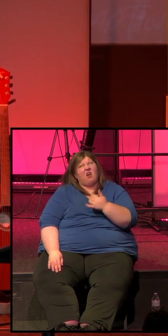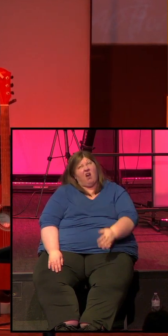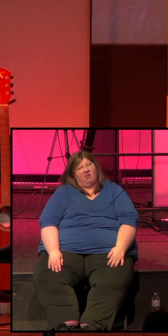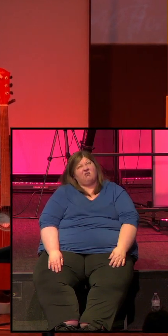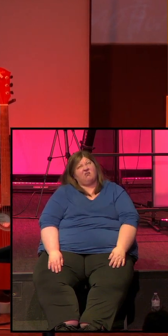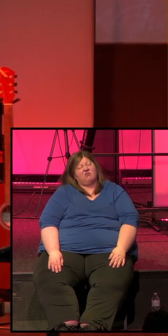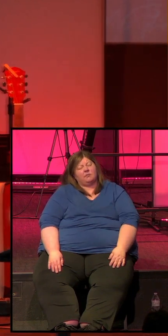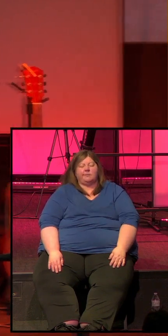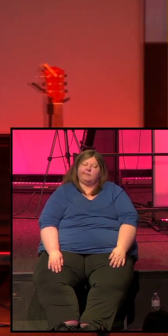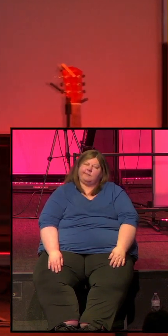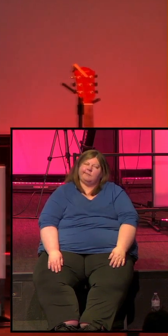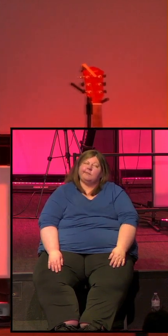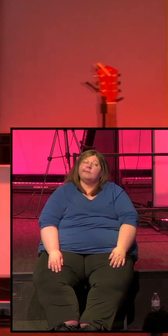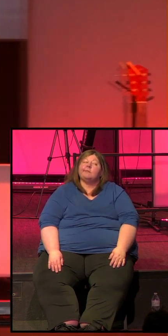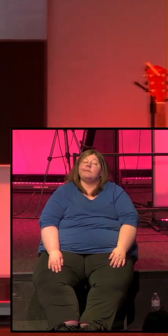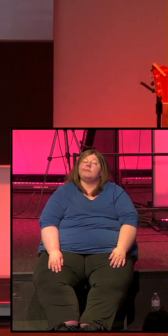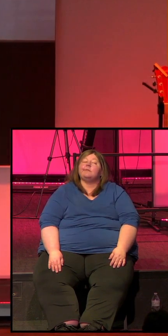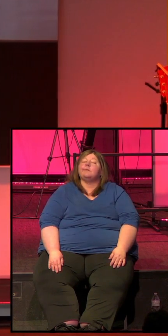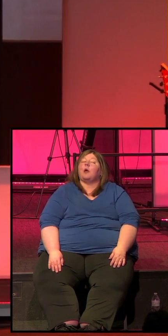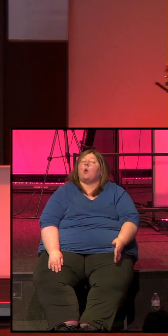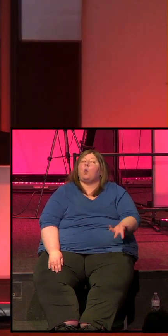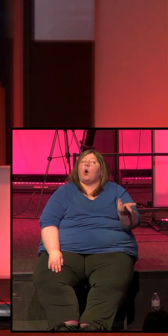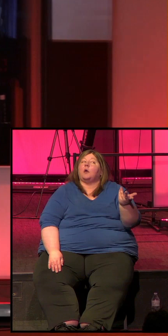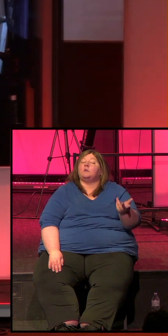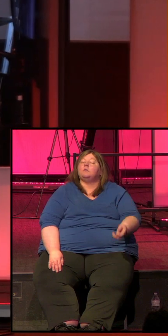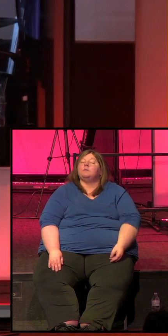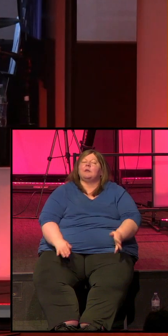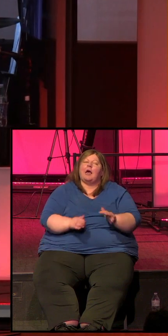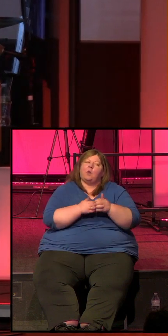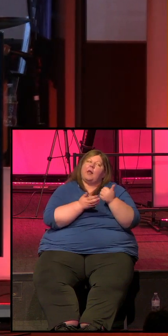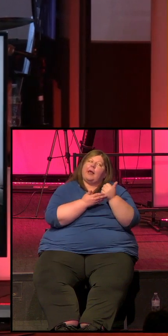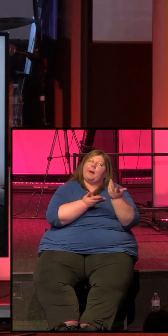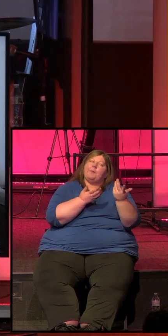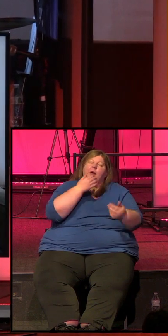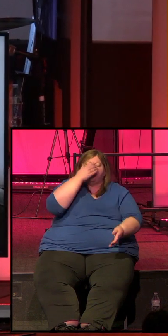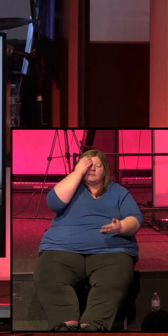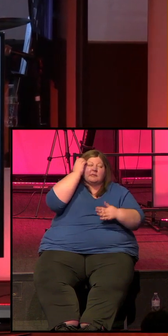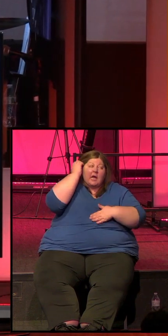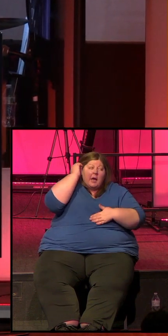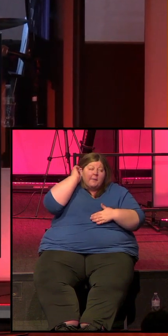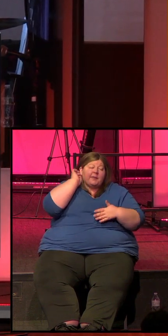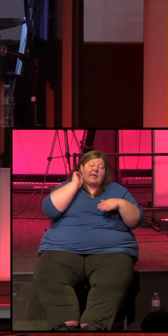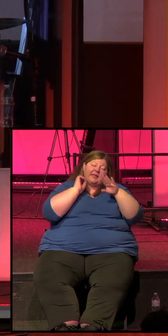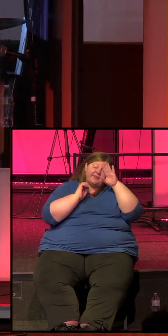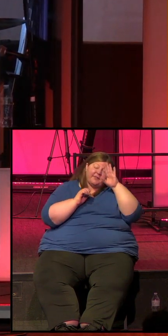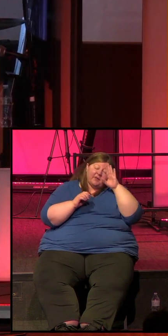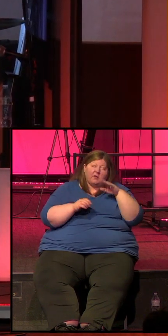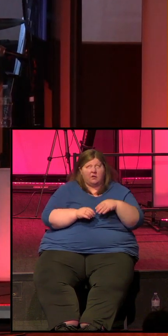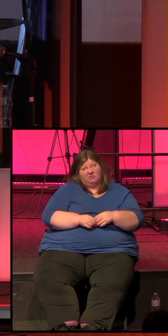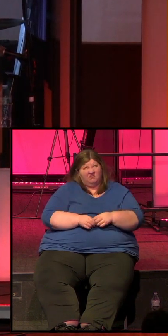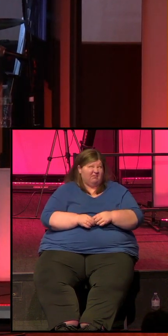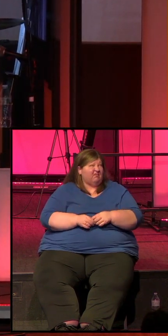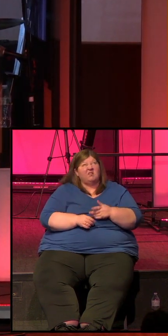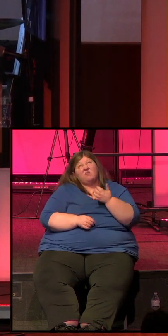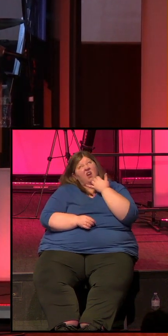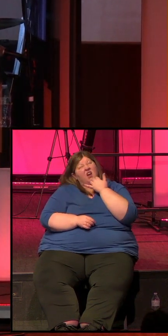go, "Oh, well, what can I do? How can I help? Is your stomach hurt? Right? You got a fever? Right? Something's wrong." "What's wrong, Judah? Tell